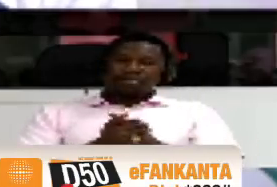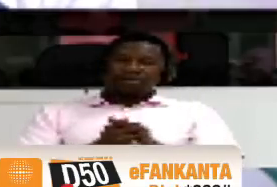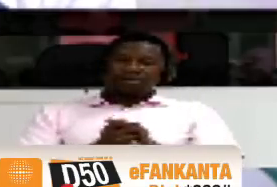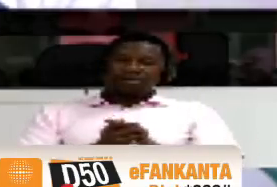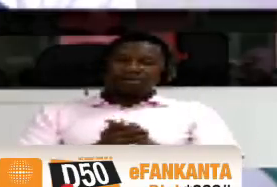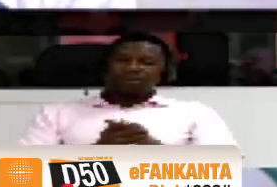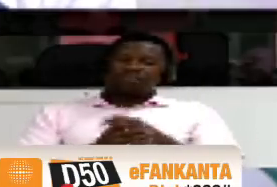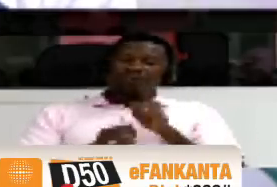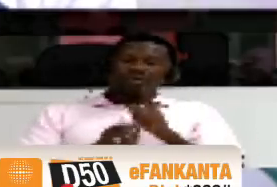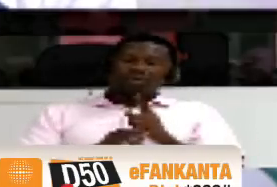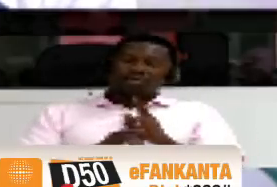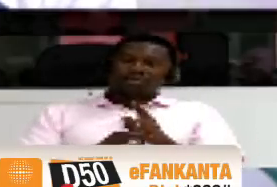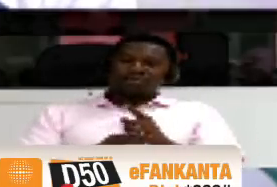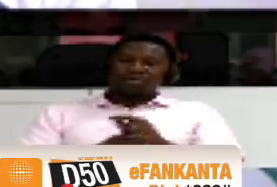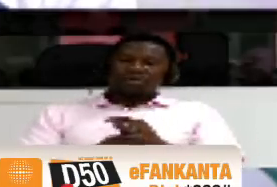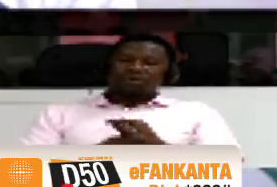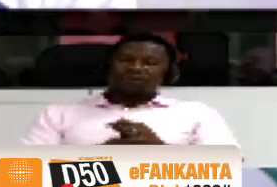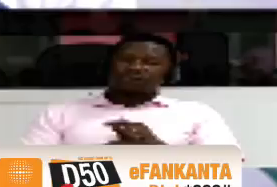But the